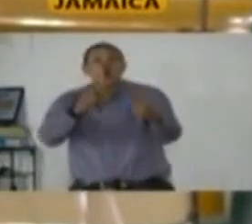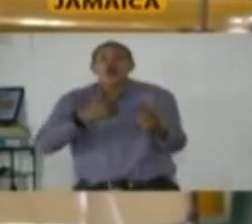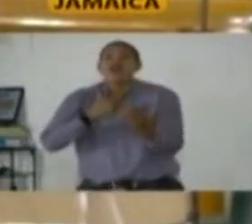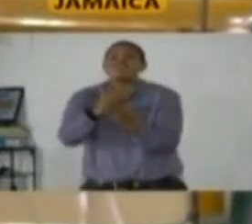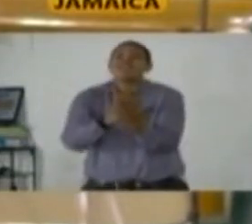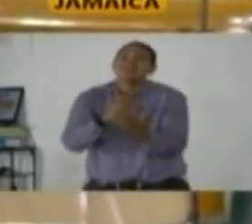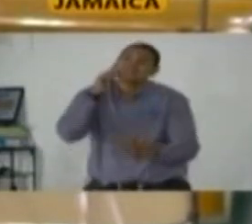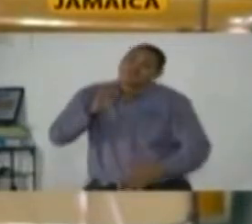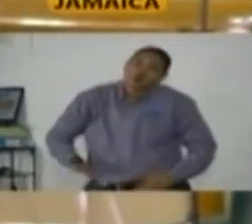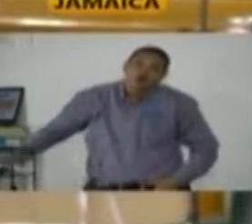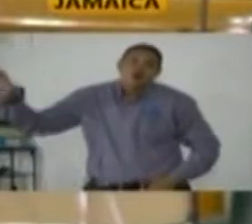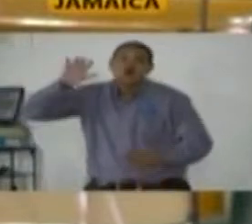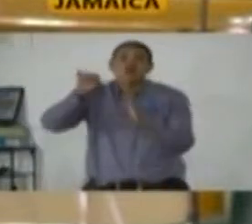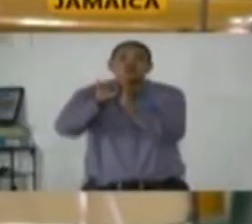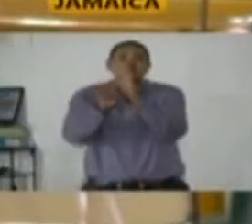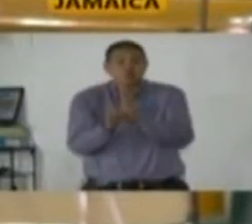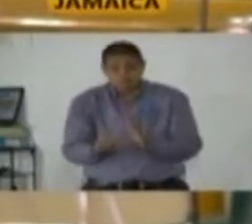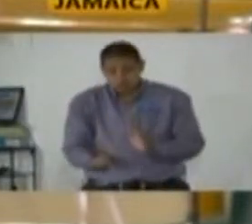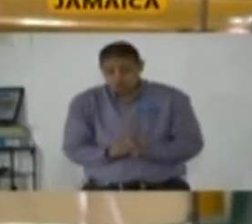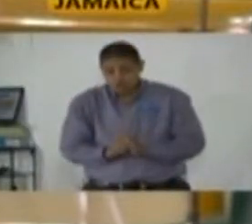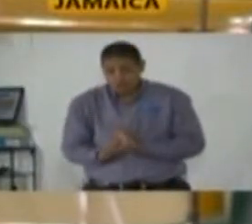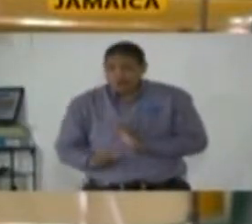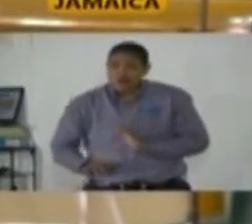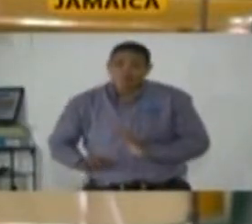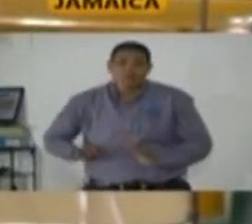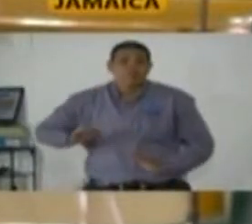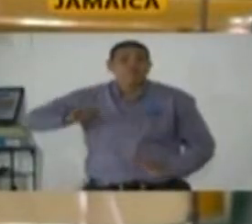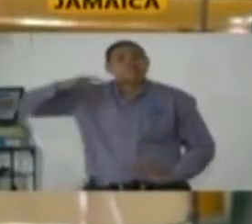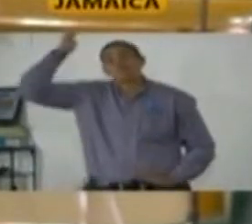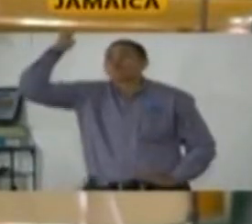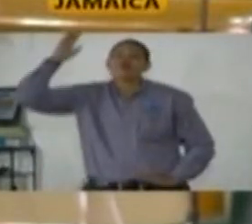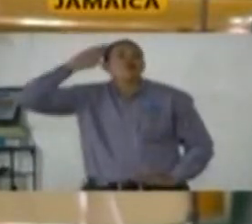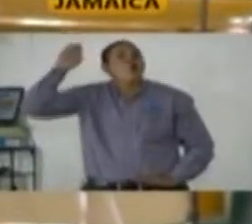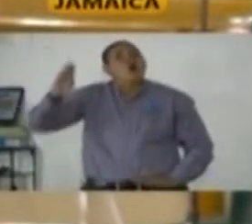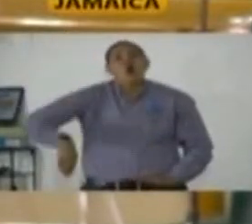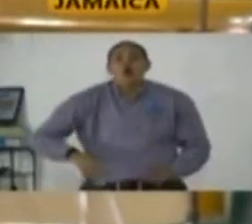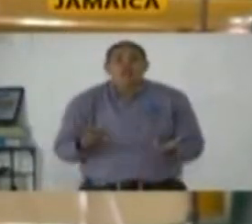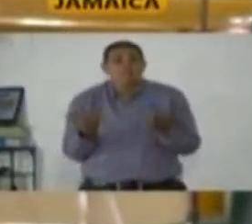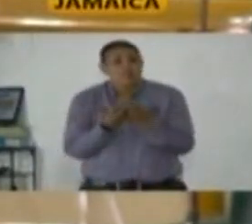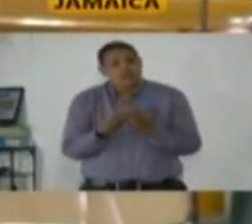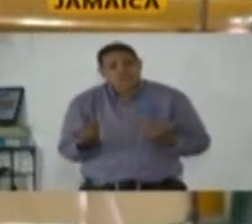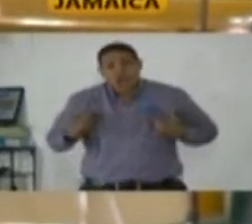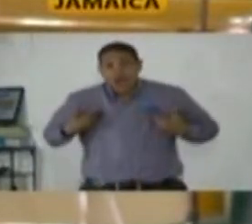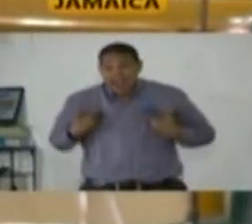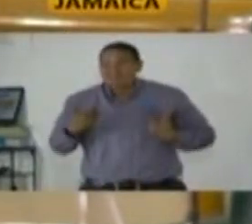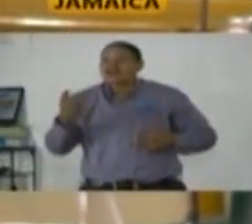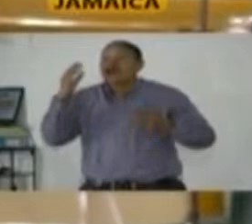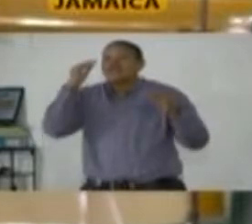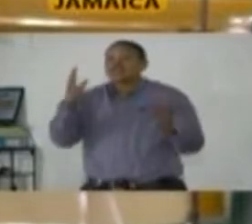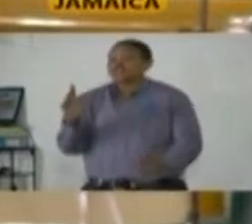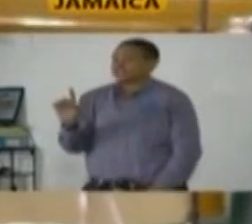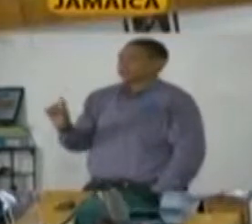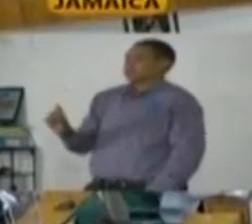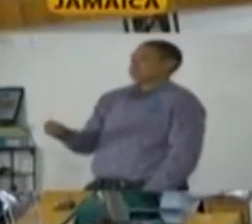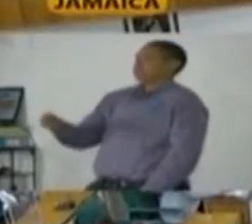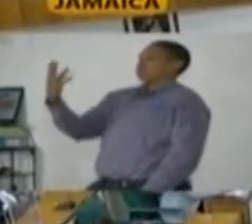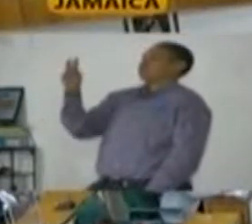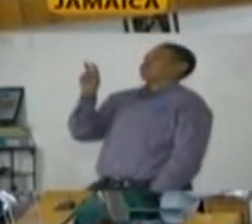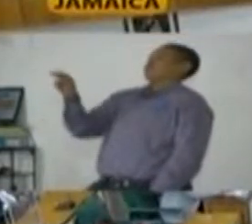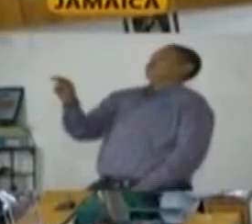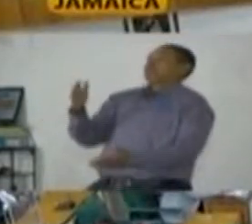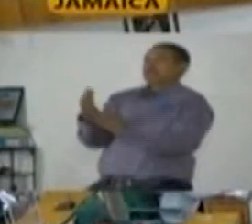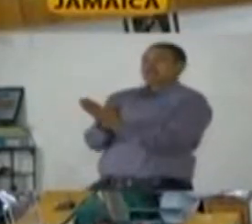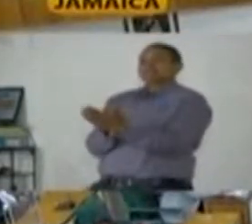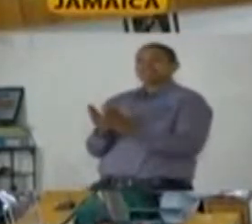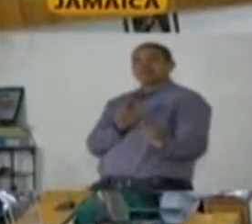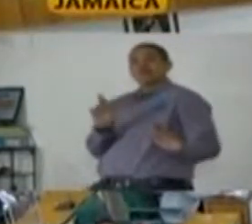all subjects and all grades, and already we're seeing many of our teachers access these lesson plans. Madam